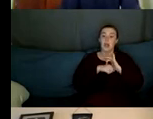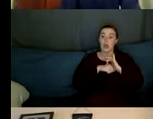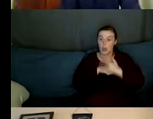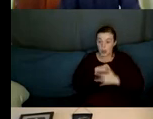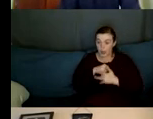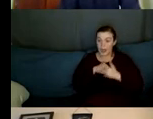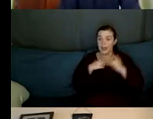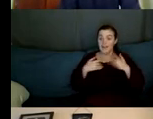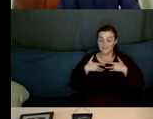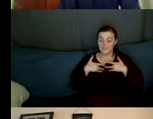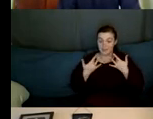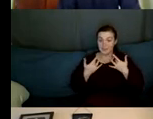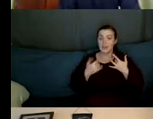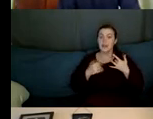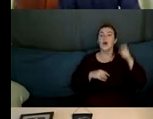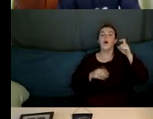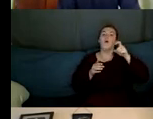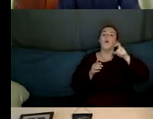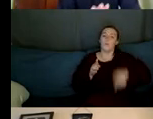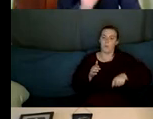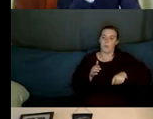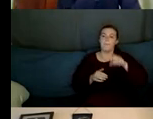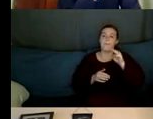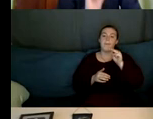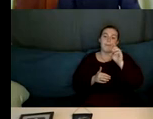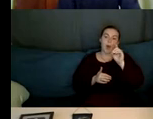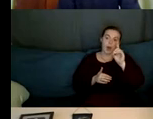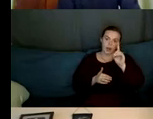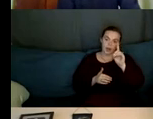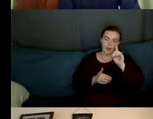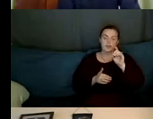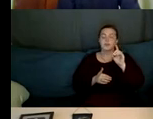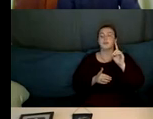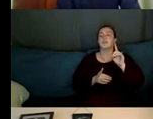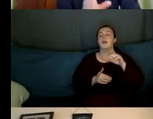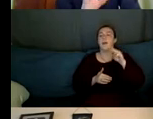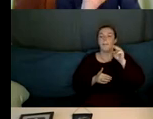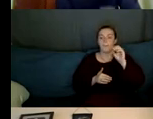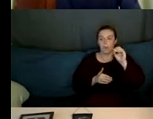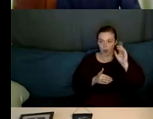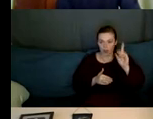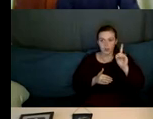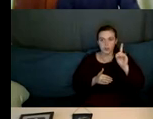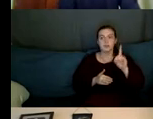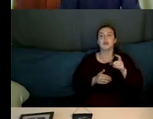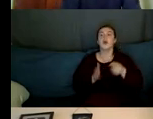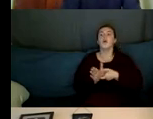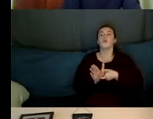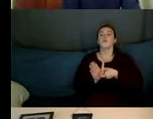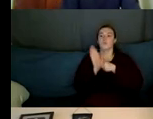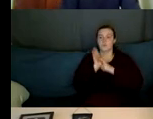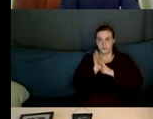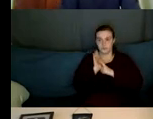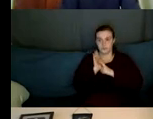you have moderators. Recruit your support staff at the same time as you're recruiting